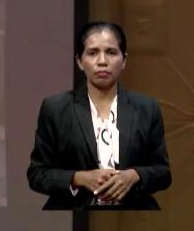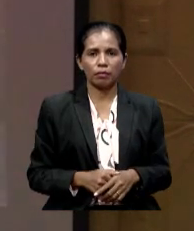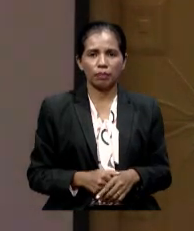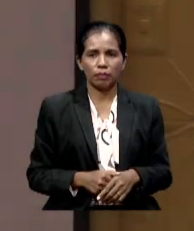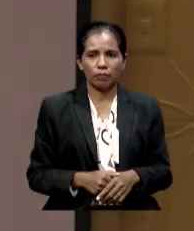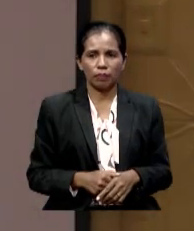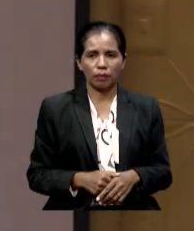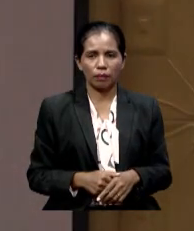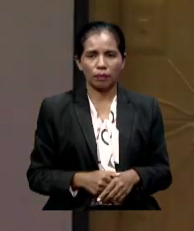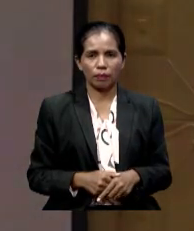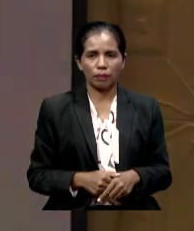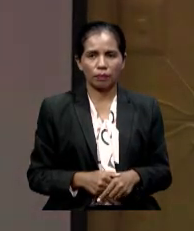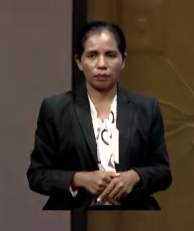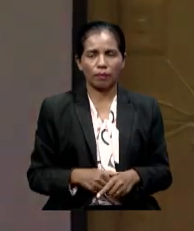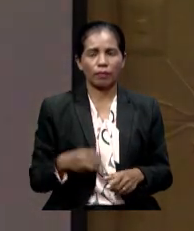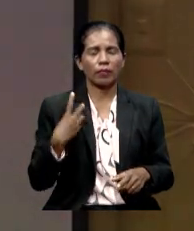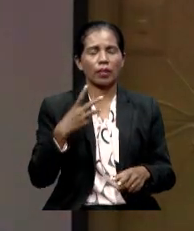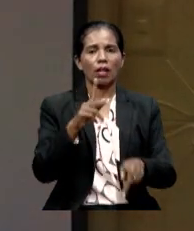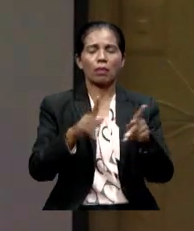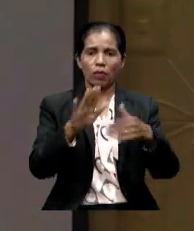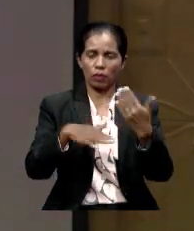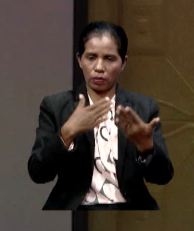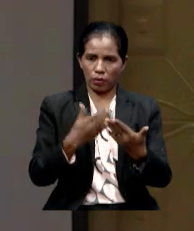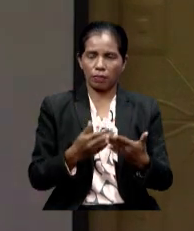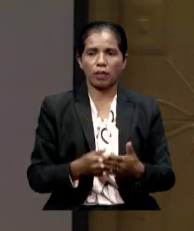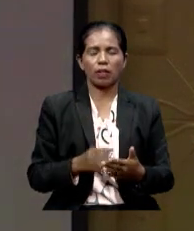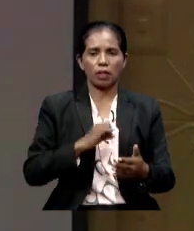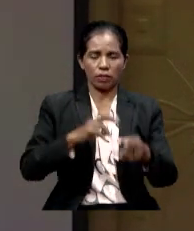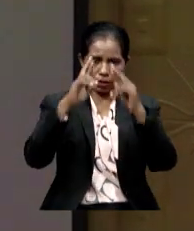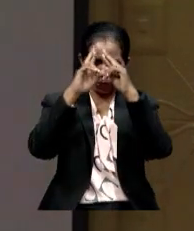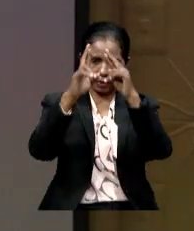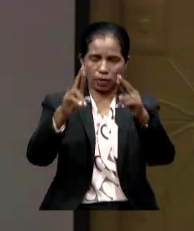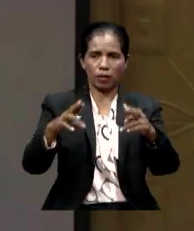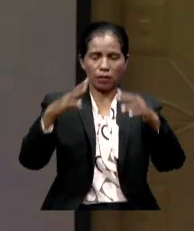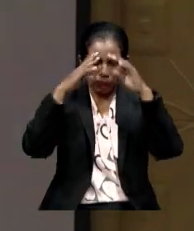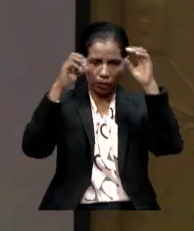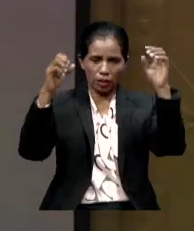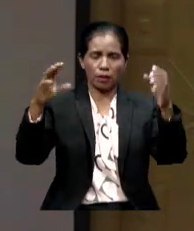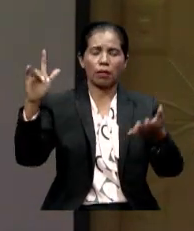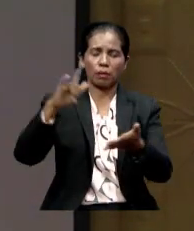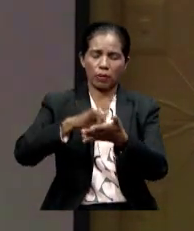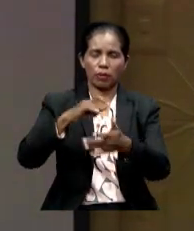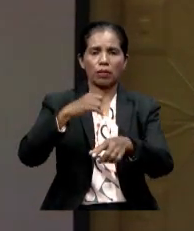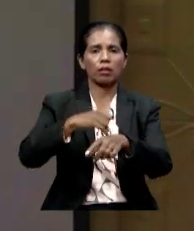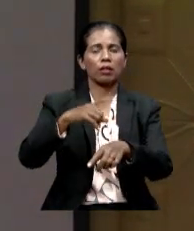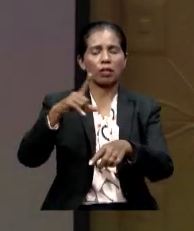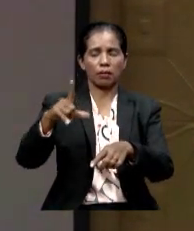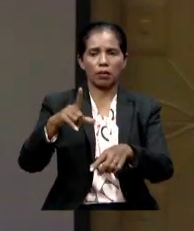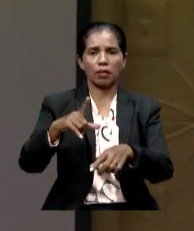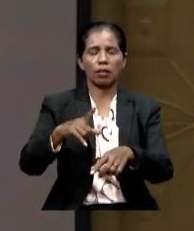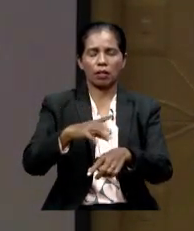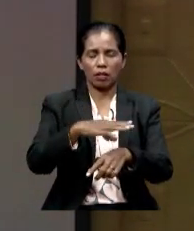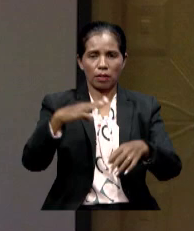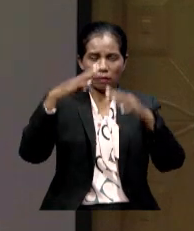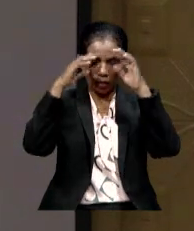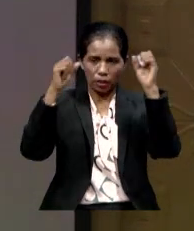My respected ladies and gentlemen, the Presidente Nicolau Lobato International Airport Project is a